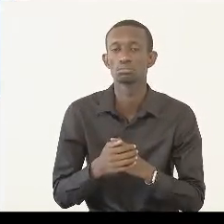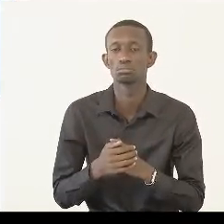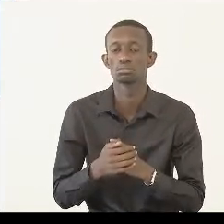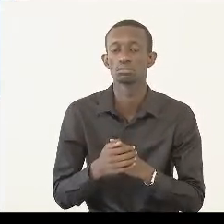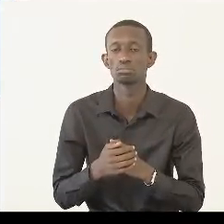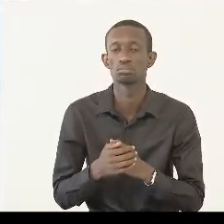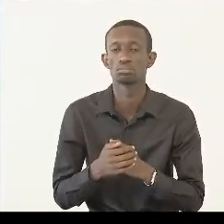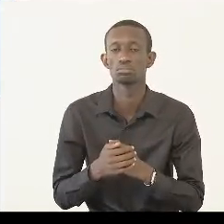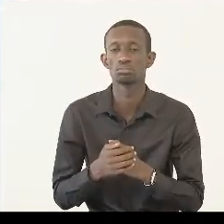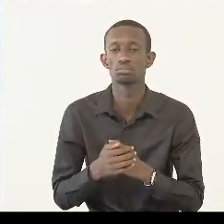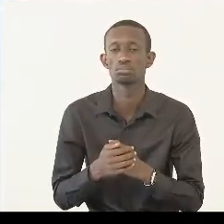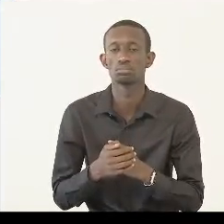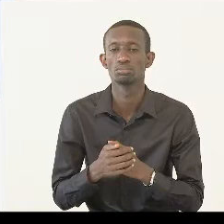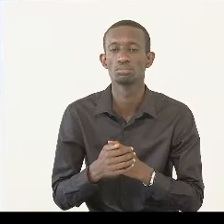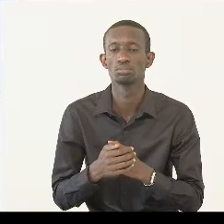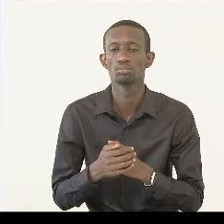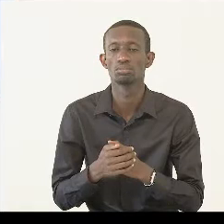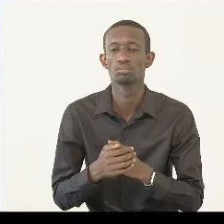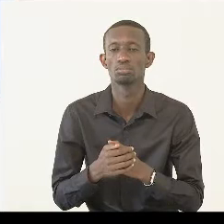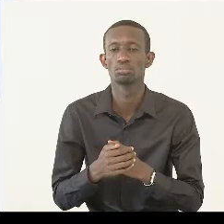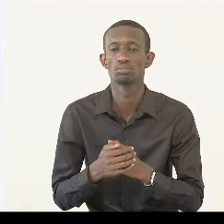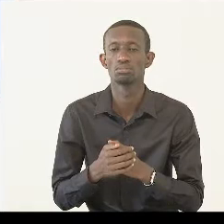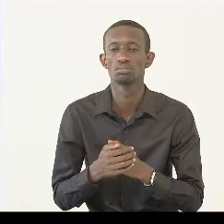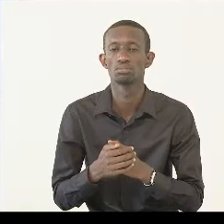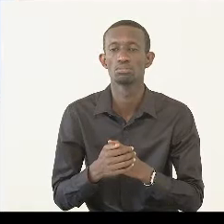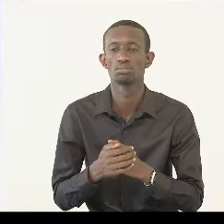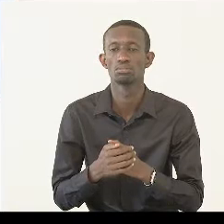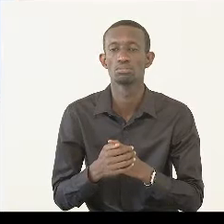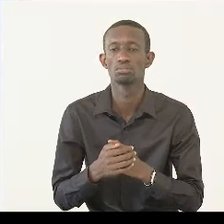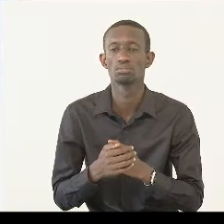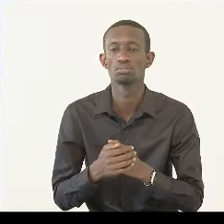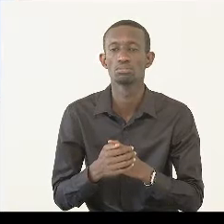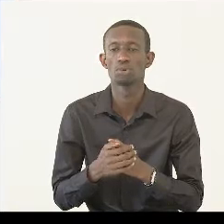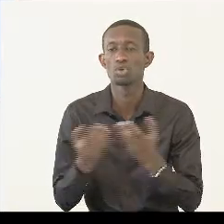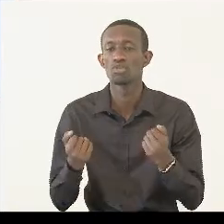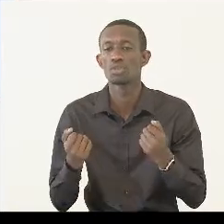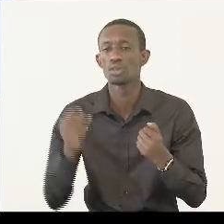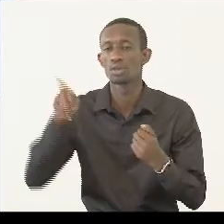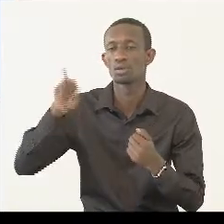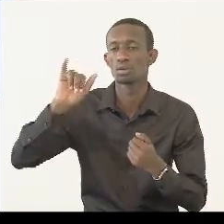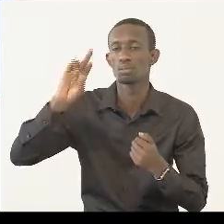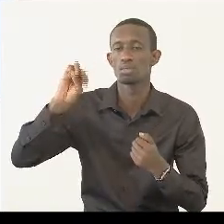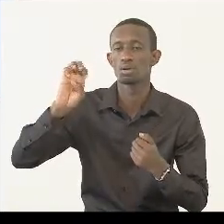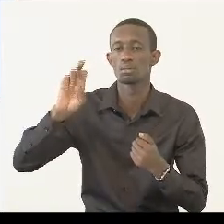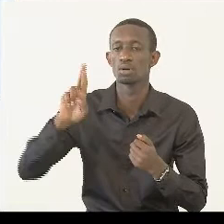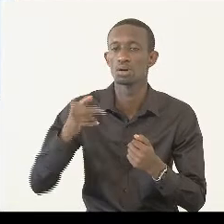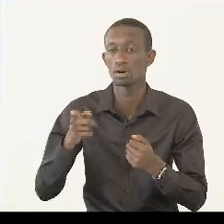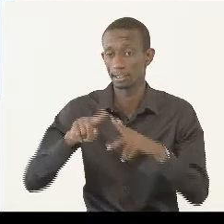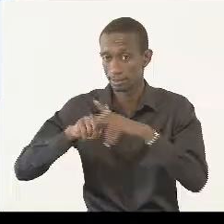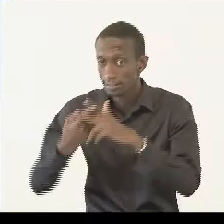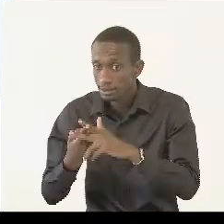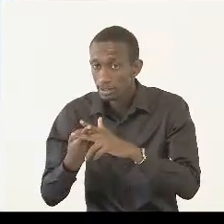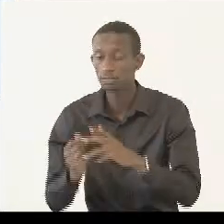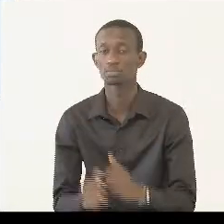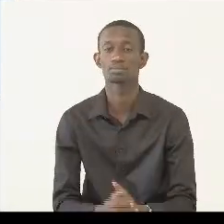This enzyme makes a small piece of RNA called a primer. So you have the primer as a starter. Construction of a new strand of